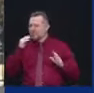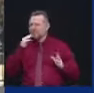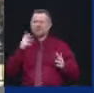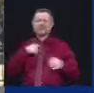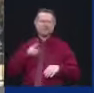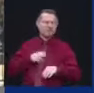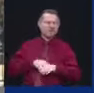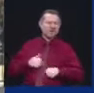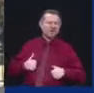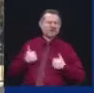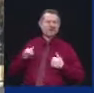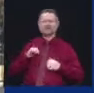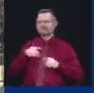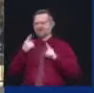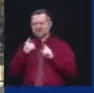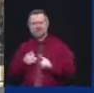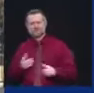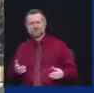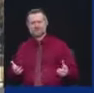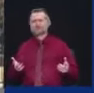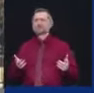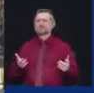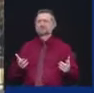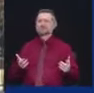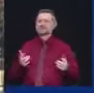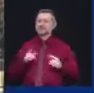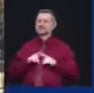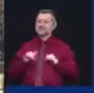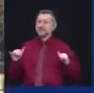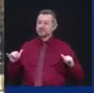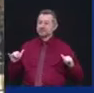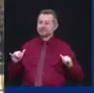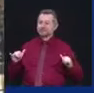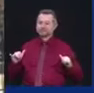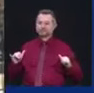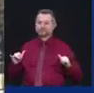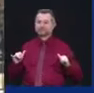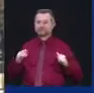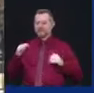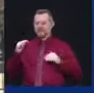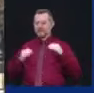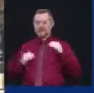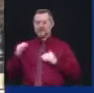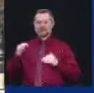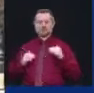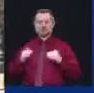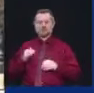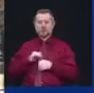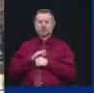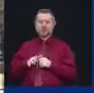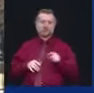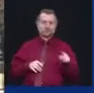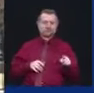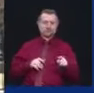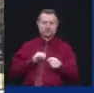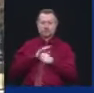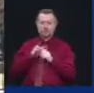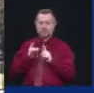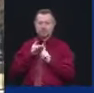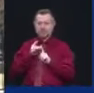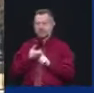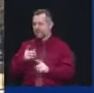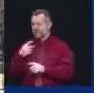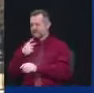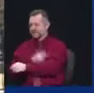tomorrow. The balance is that COVID positivity rate of vaccination, and